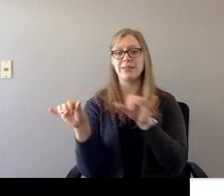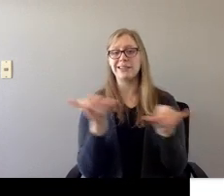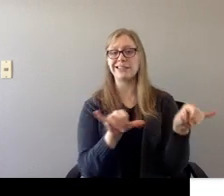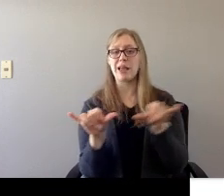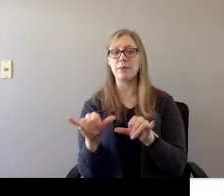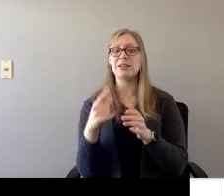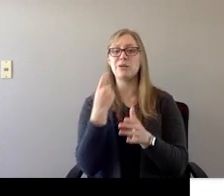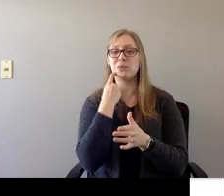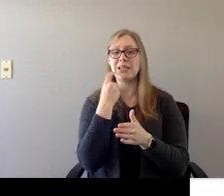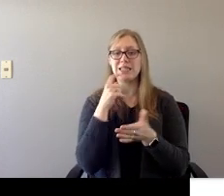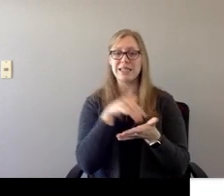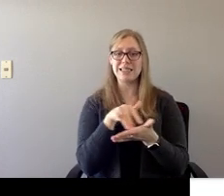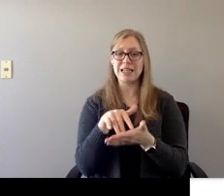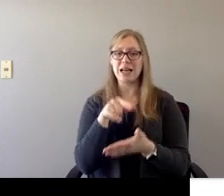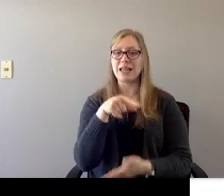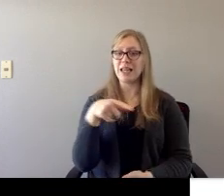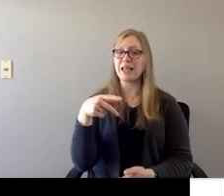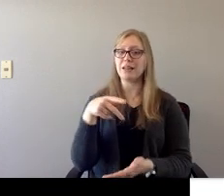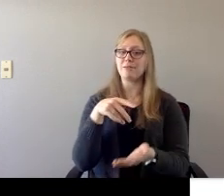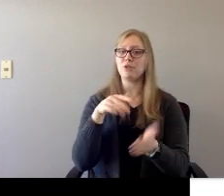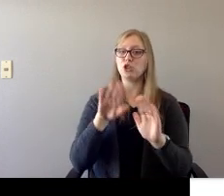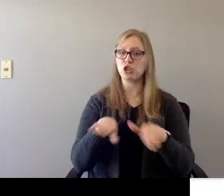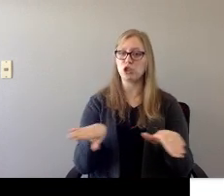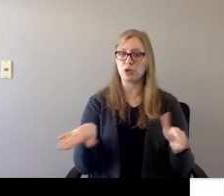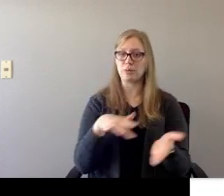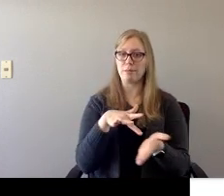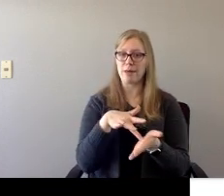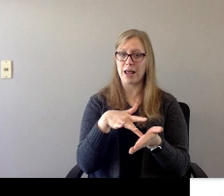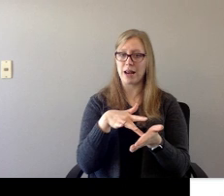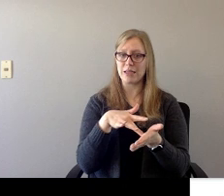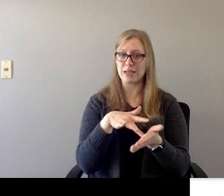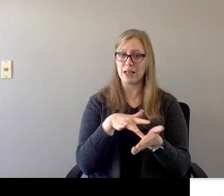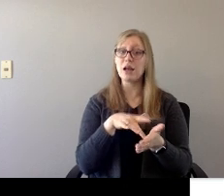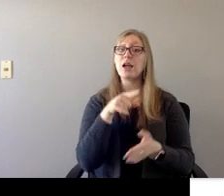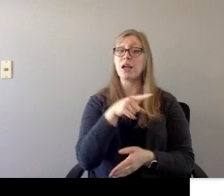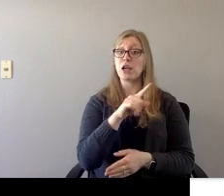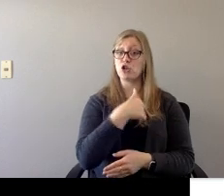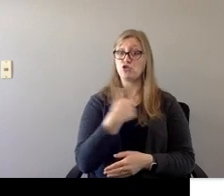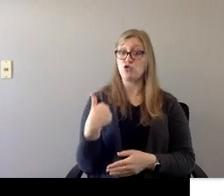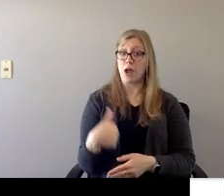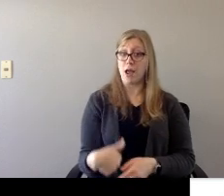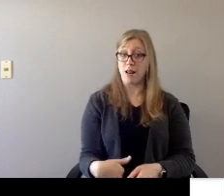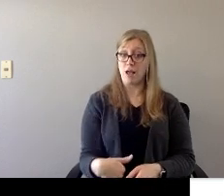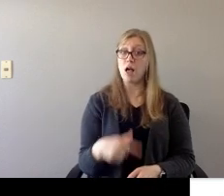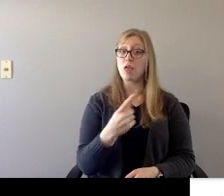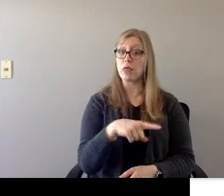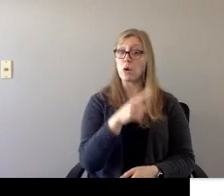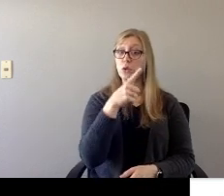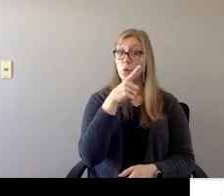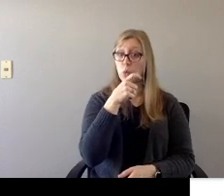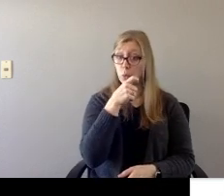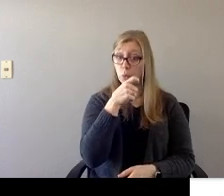in which children in China with confirmed or suspected COVID-19 were less likely than adults to